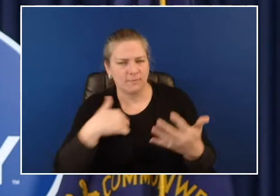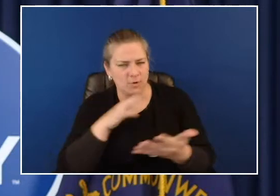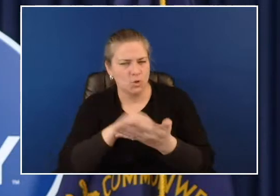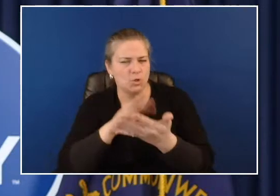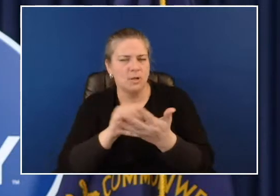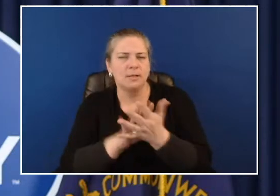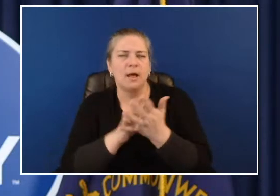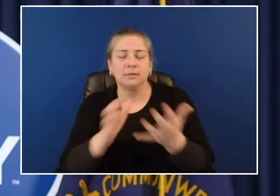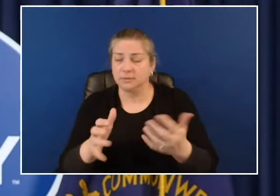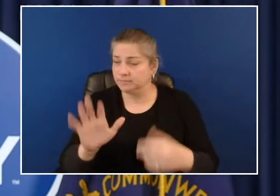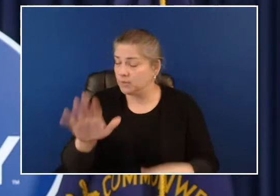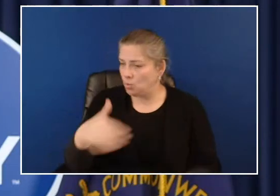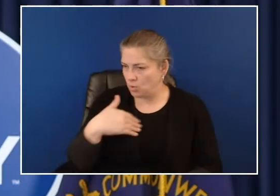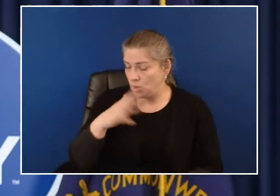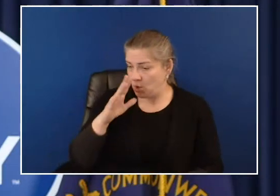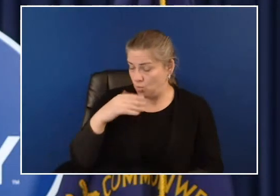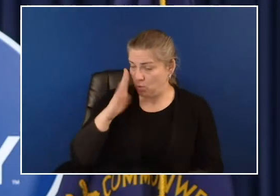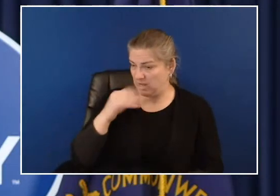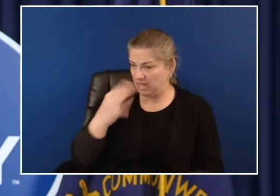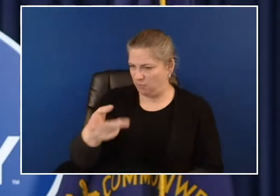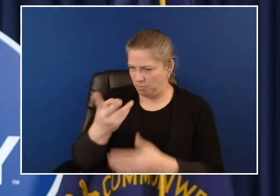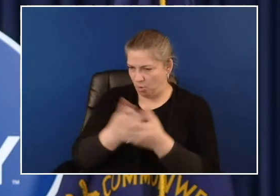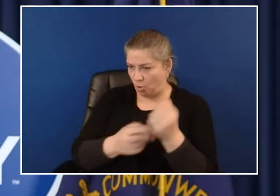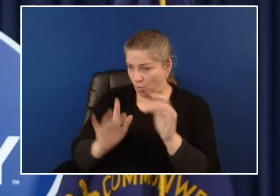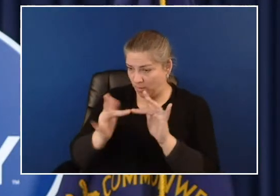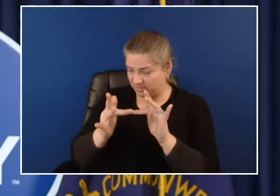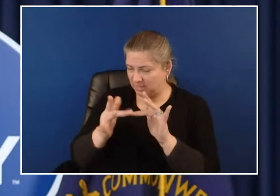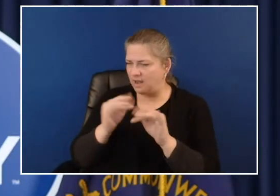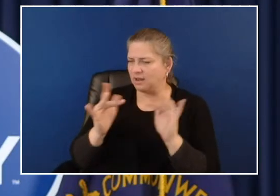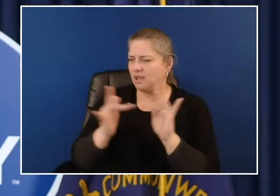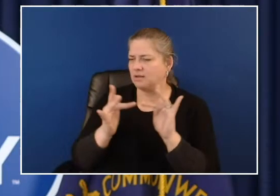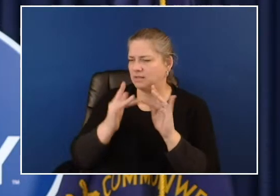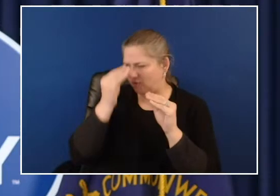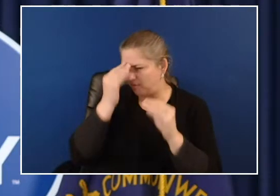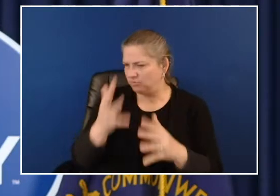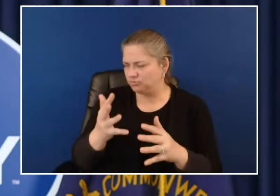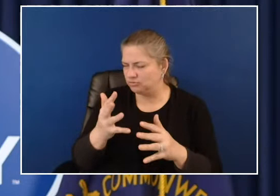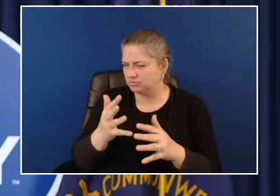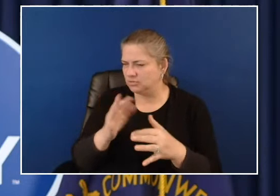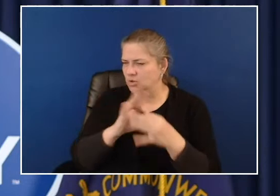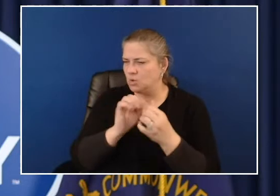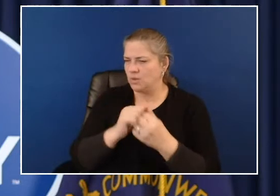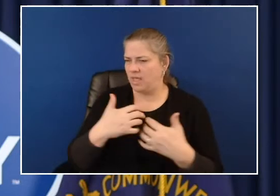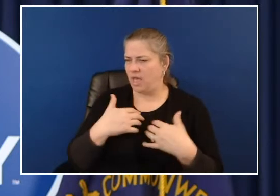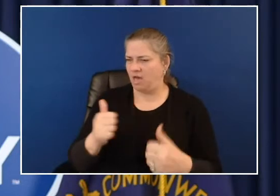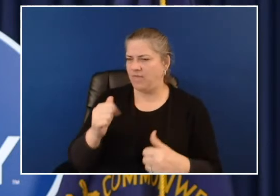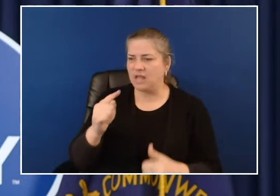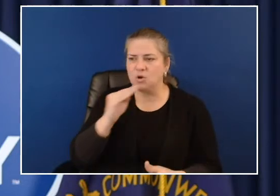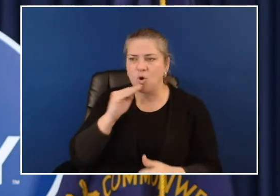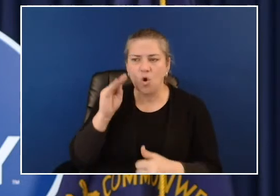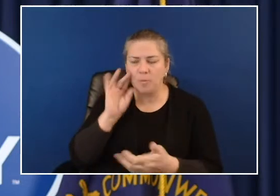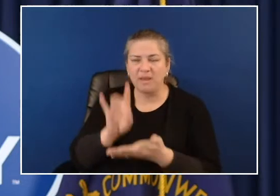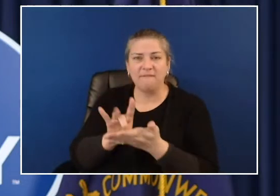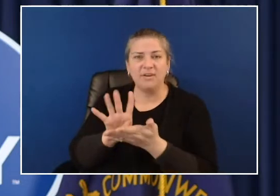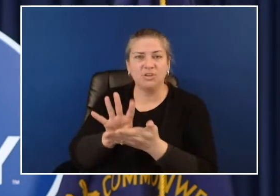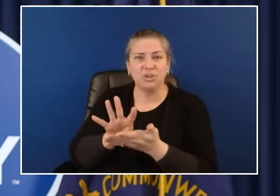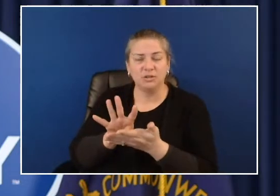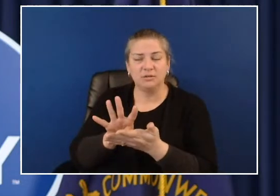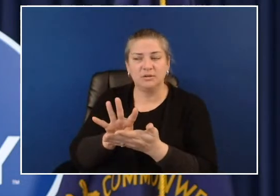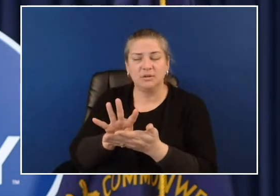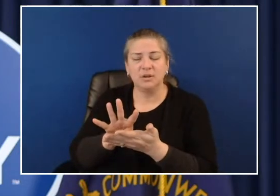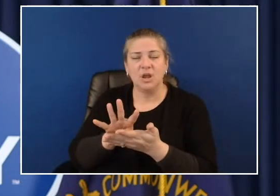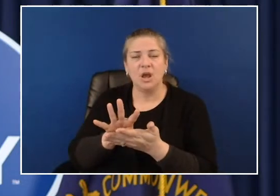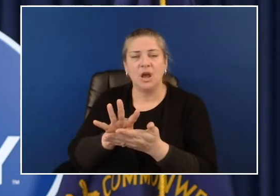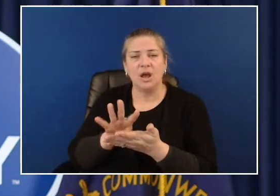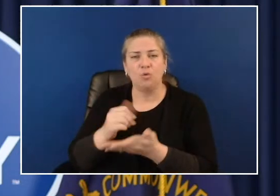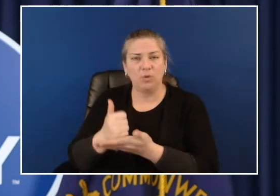both websites and contact information for our Healthy at Home Eviction Relief Fund. And the second one is